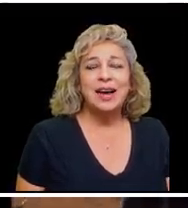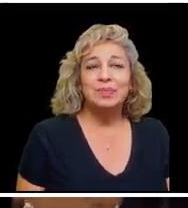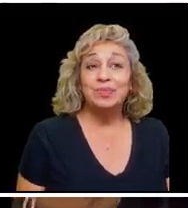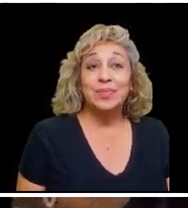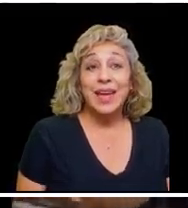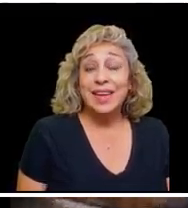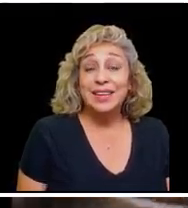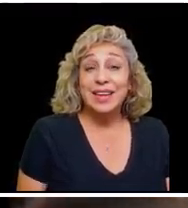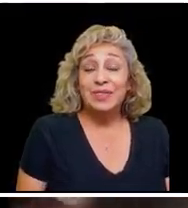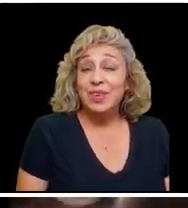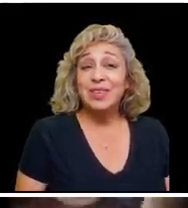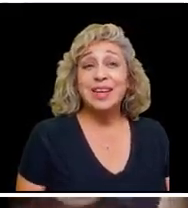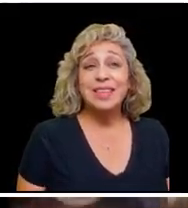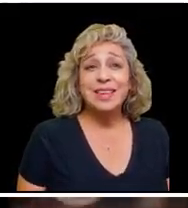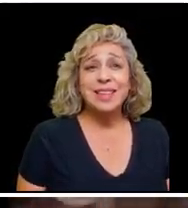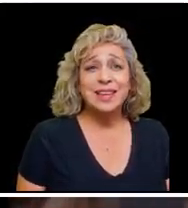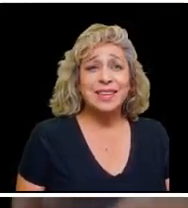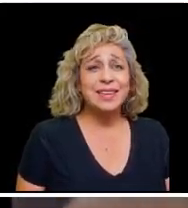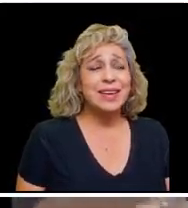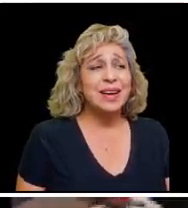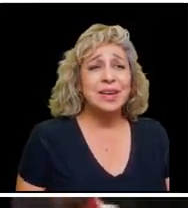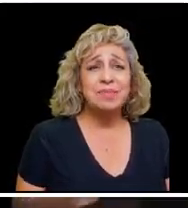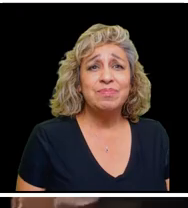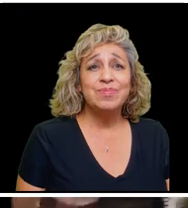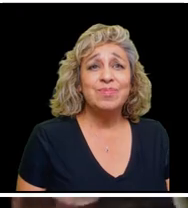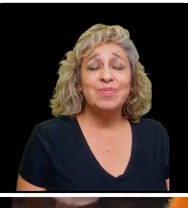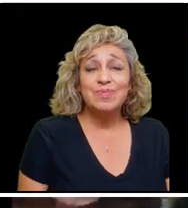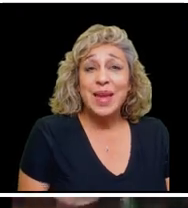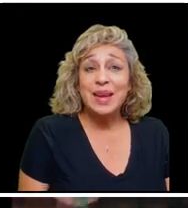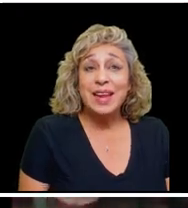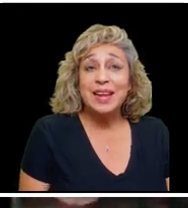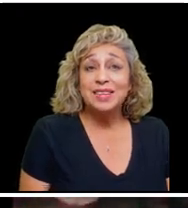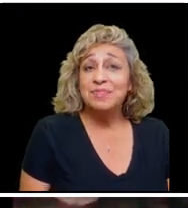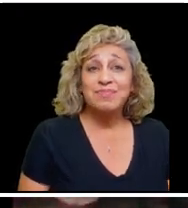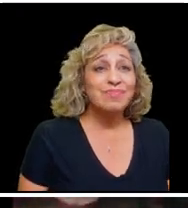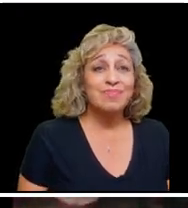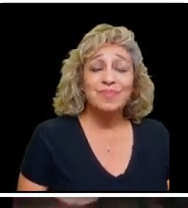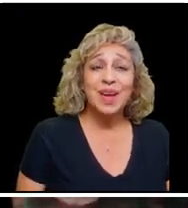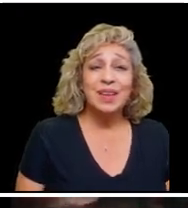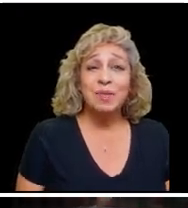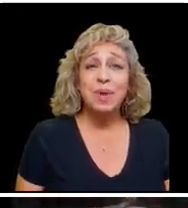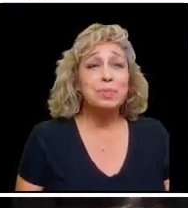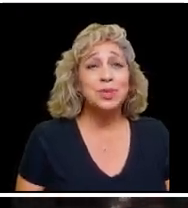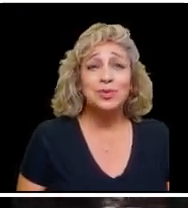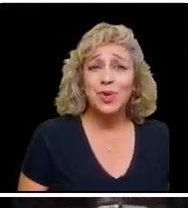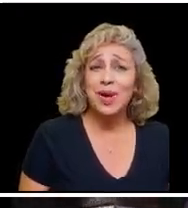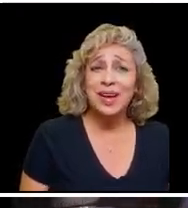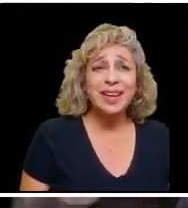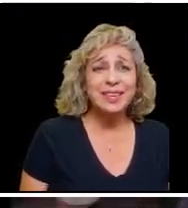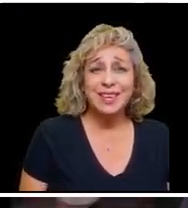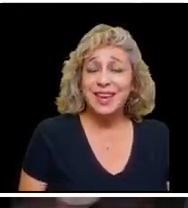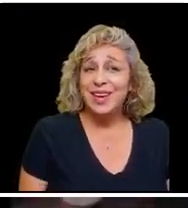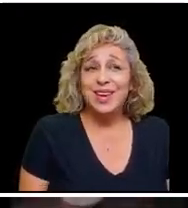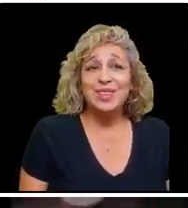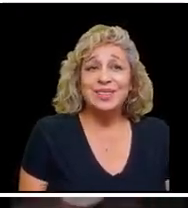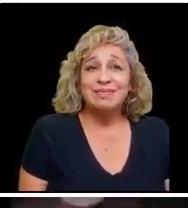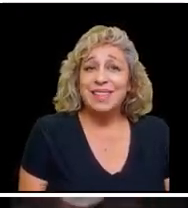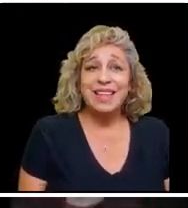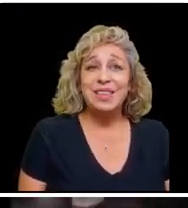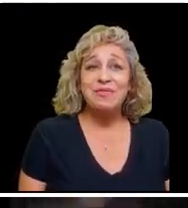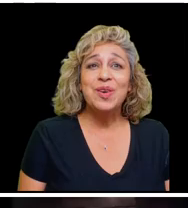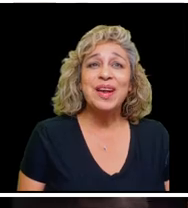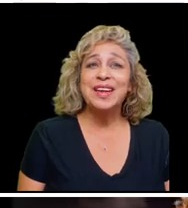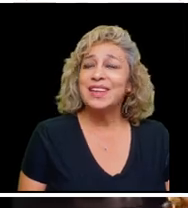and if there's anything that may lead the people to vote on it he'll